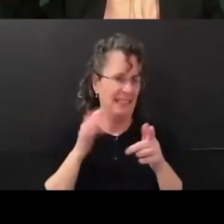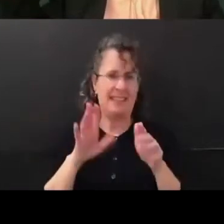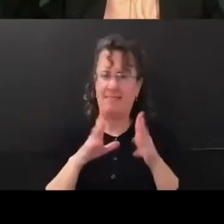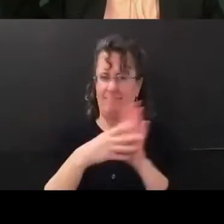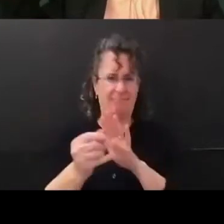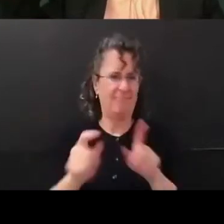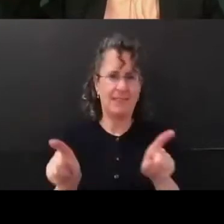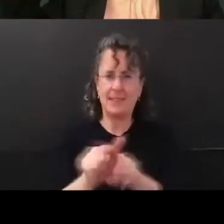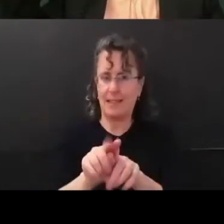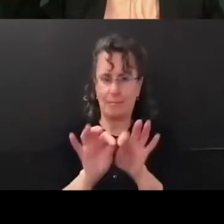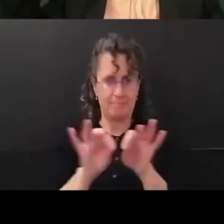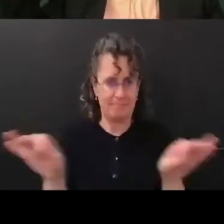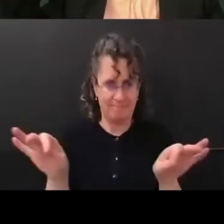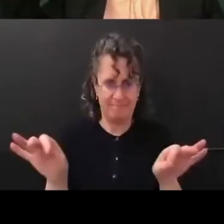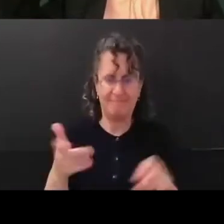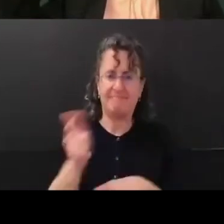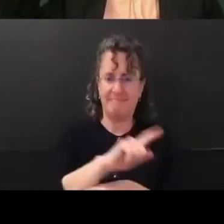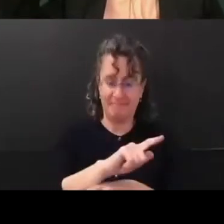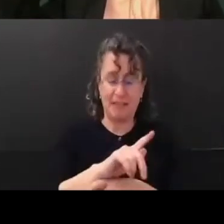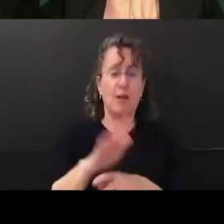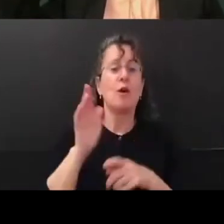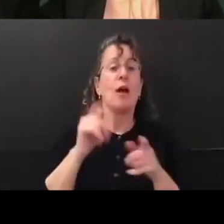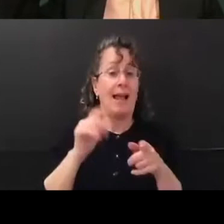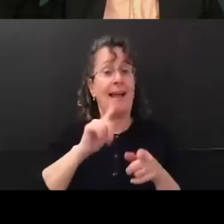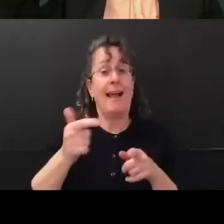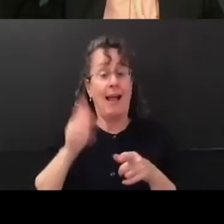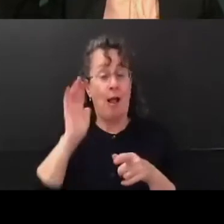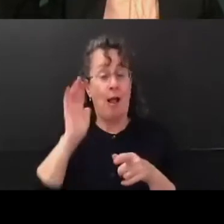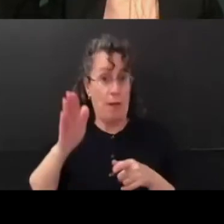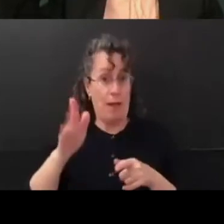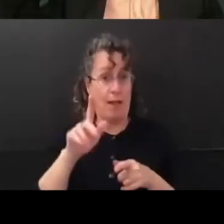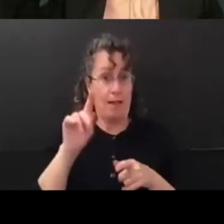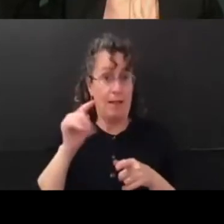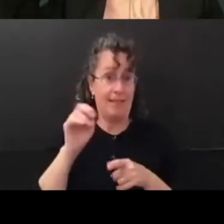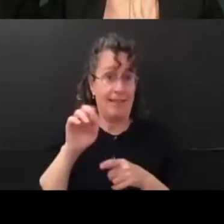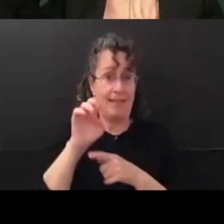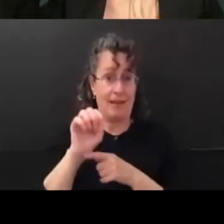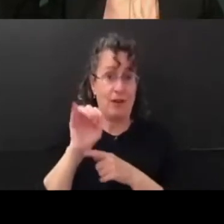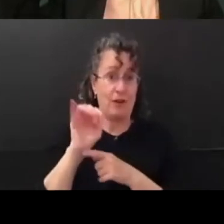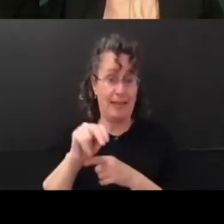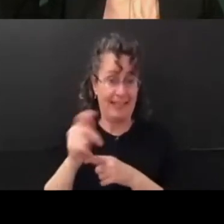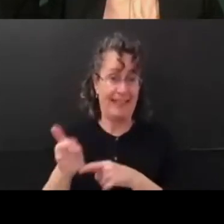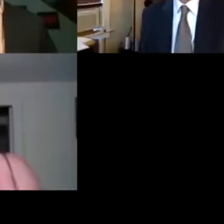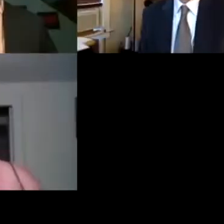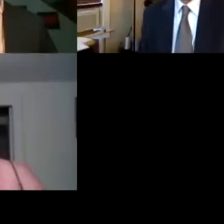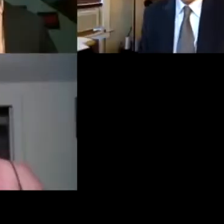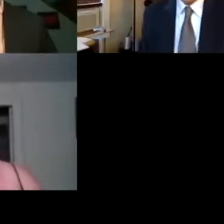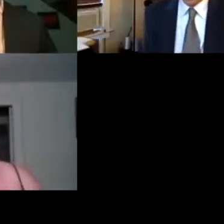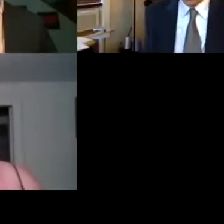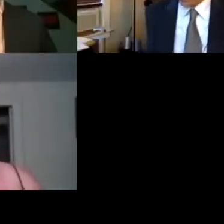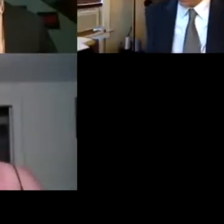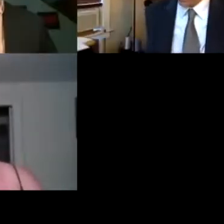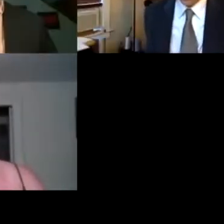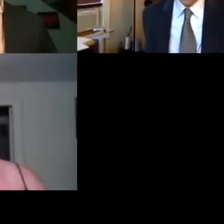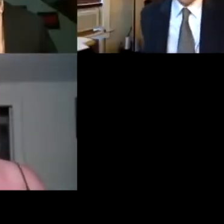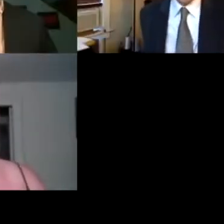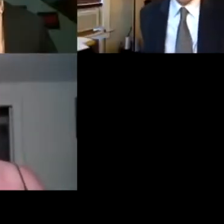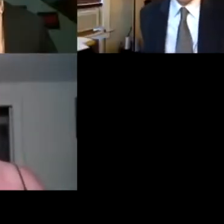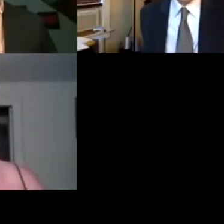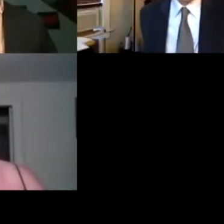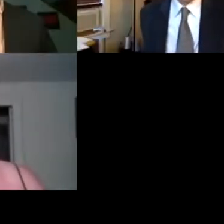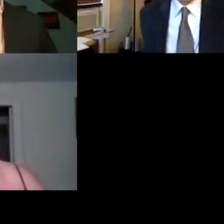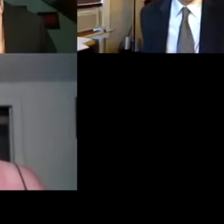elected, and will therein and will therein do equal right do equal right